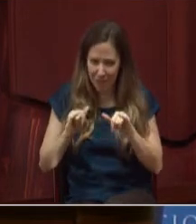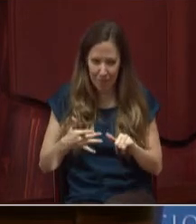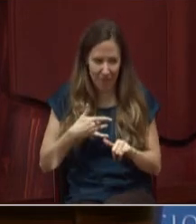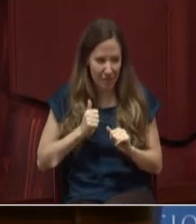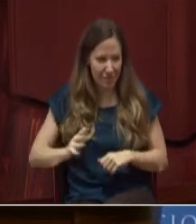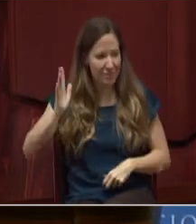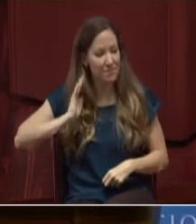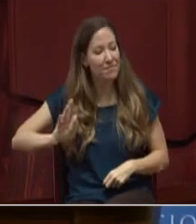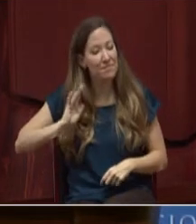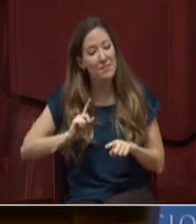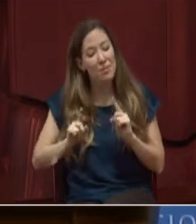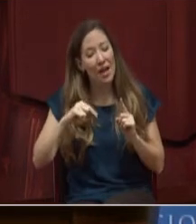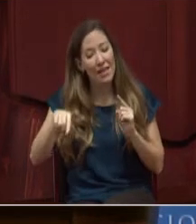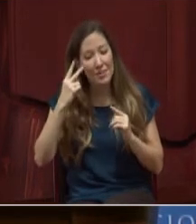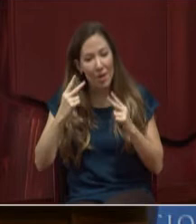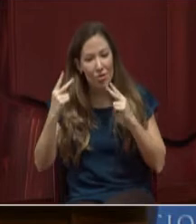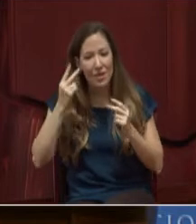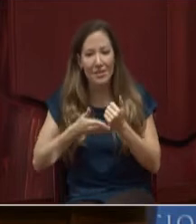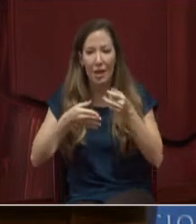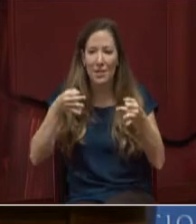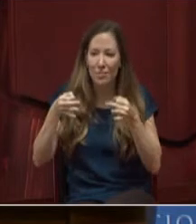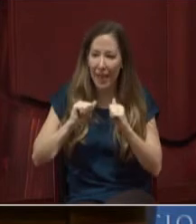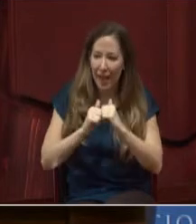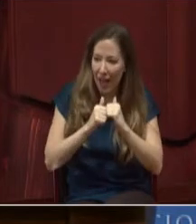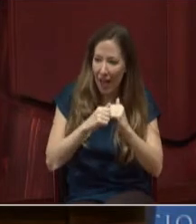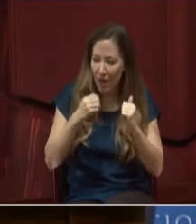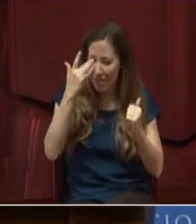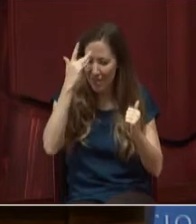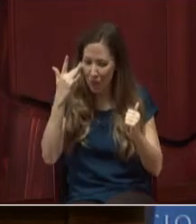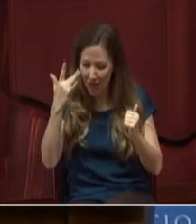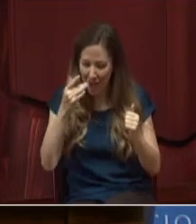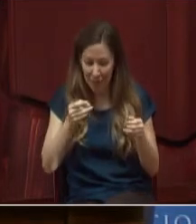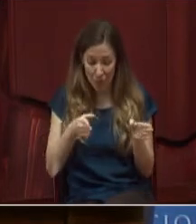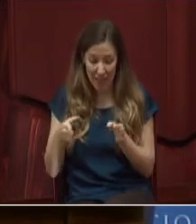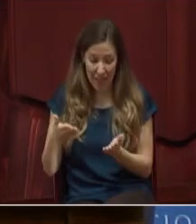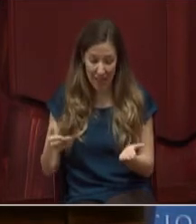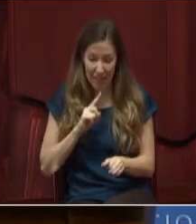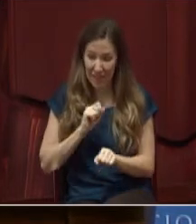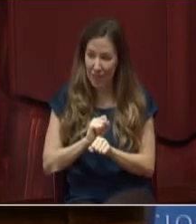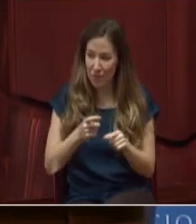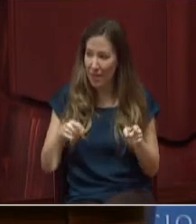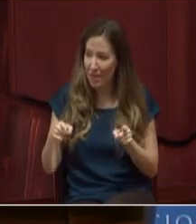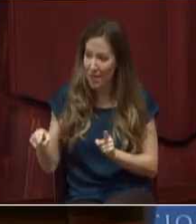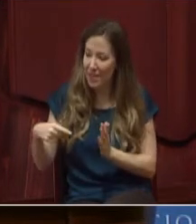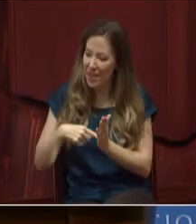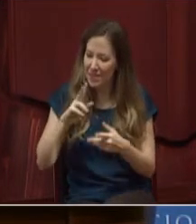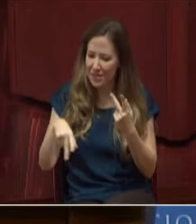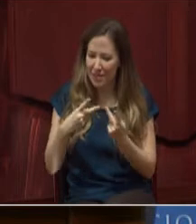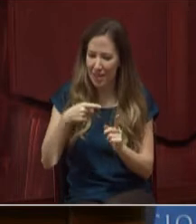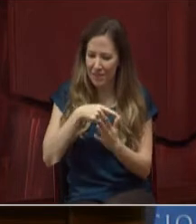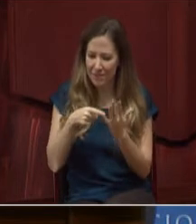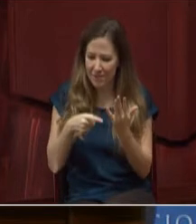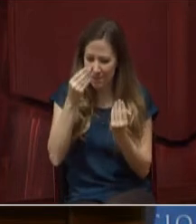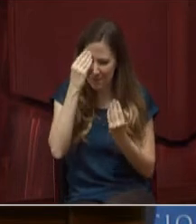help explain the how, the why, and the way things really happened. These are the kinds of details that amplify and illuminate